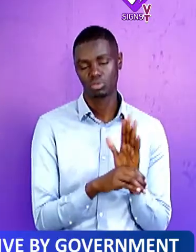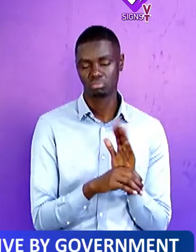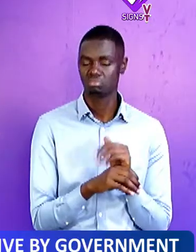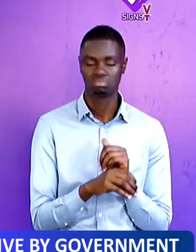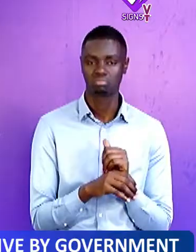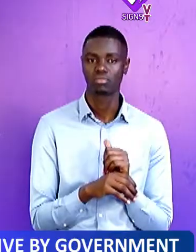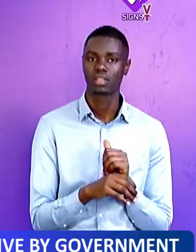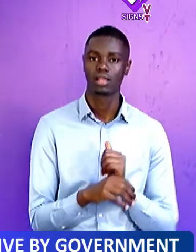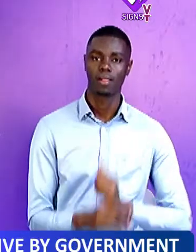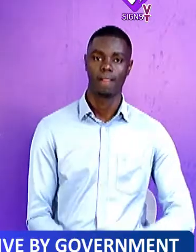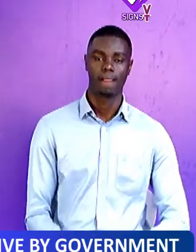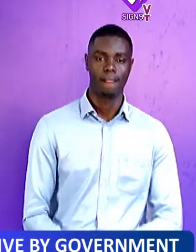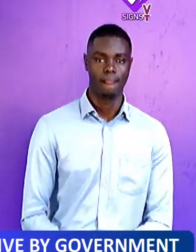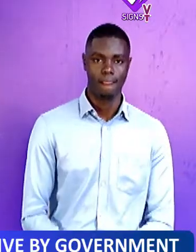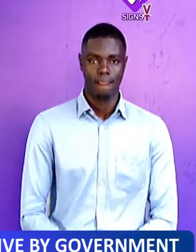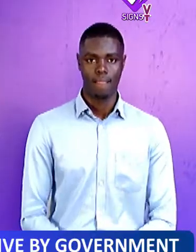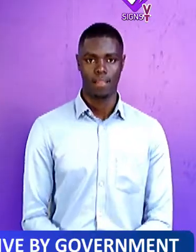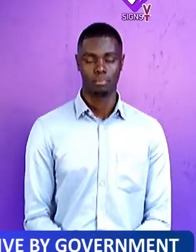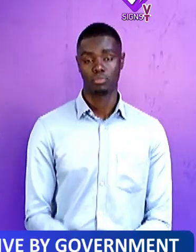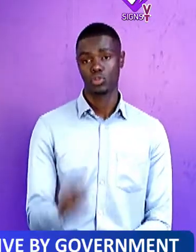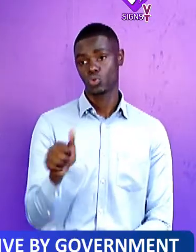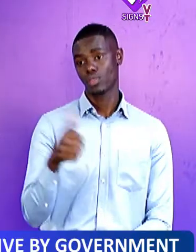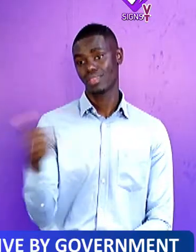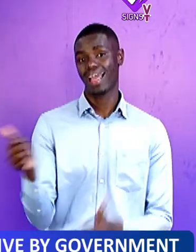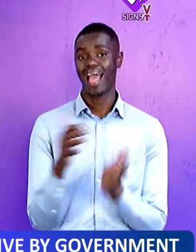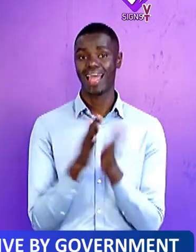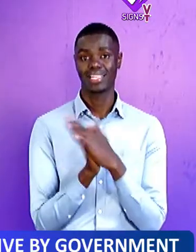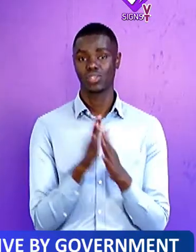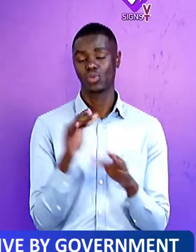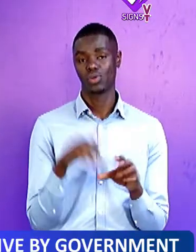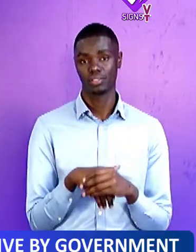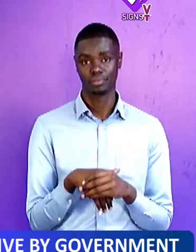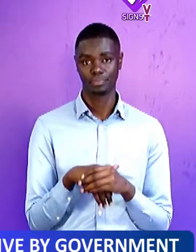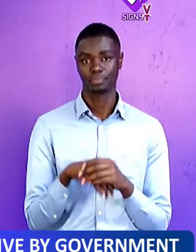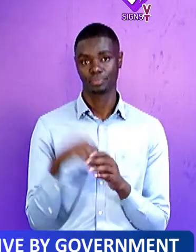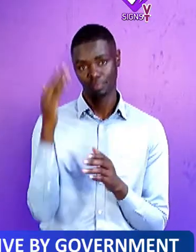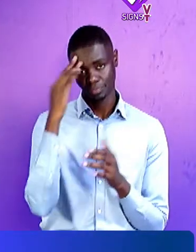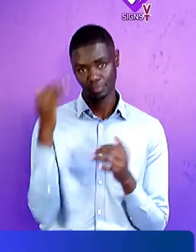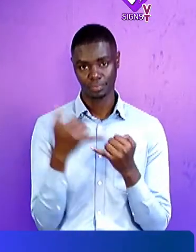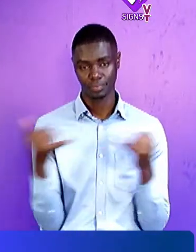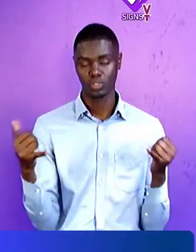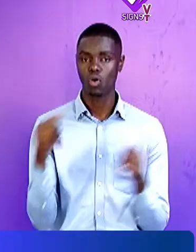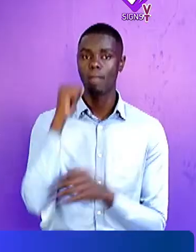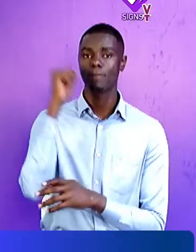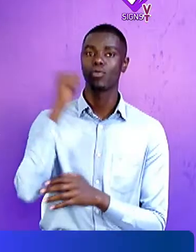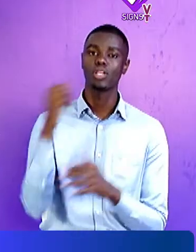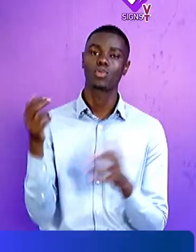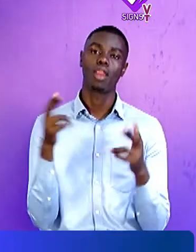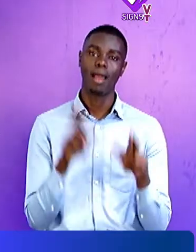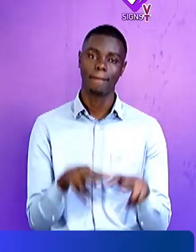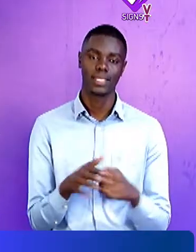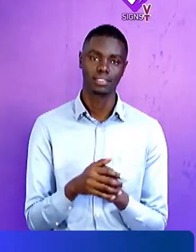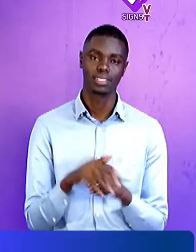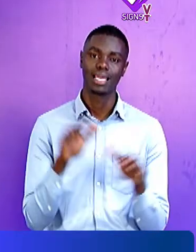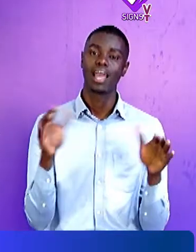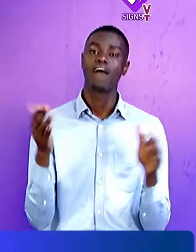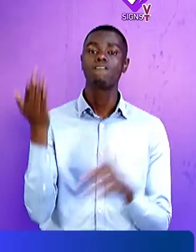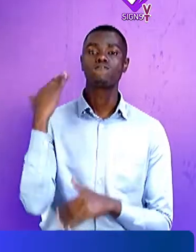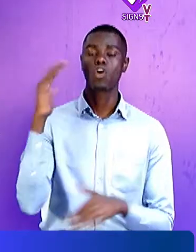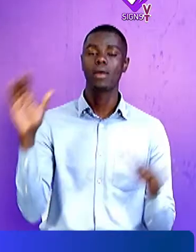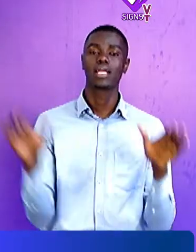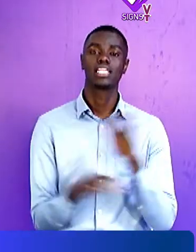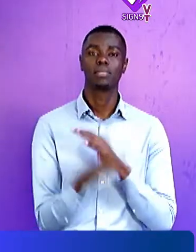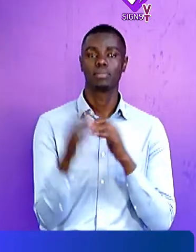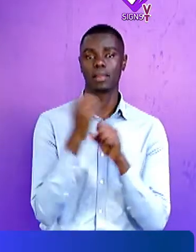way to go. And the other story that is making headline, or the other political happening, the former deputy